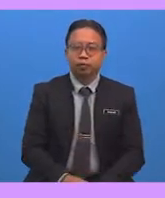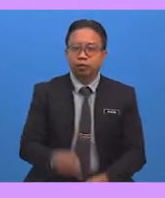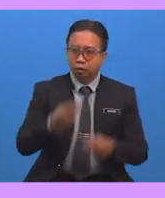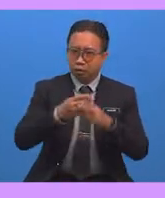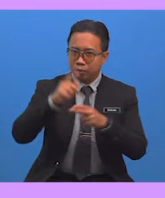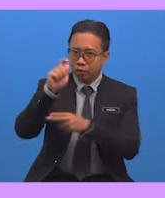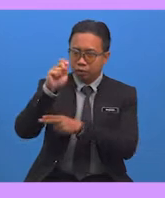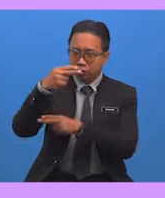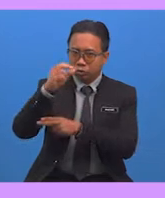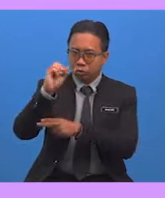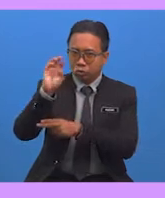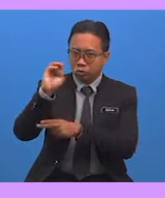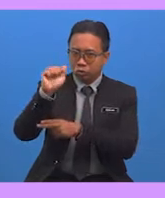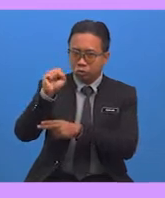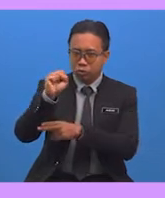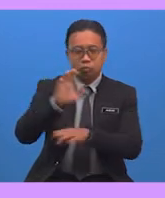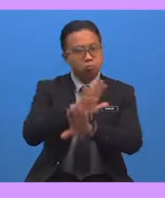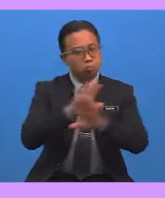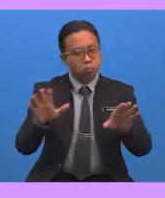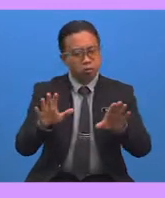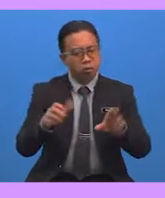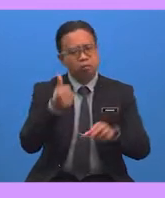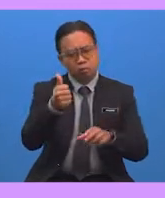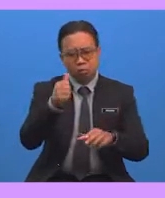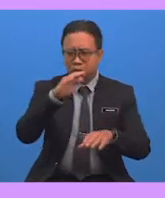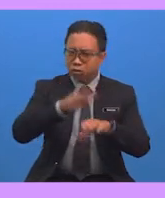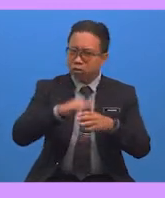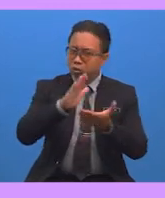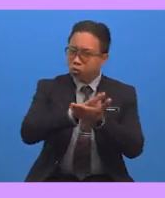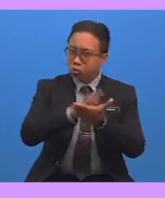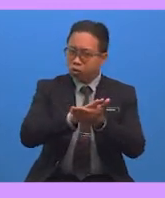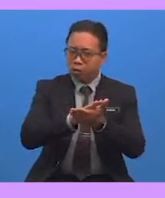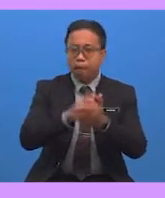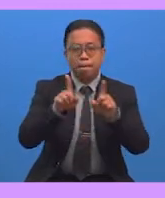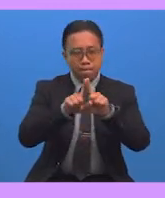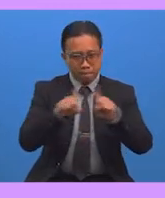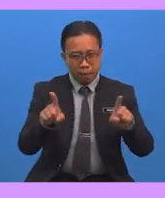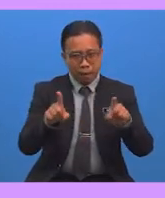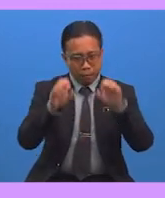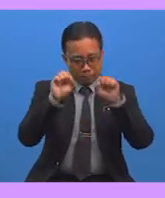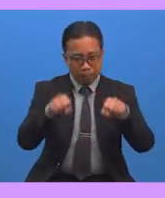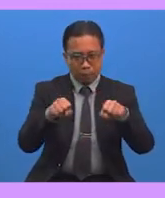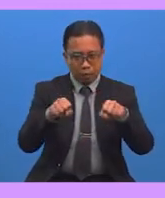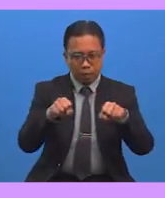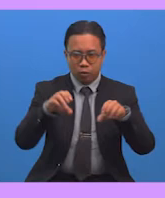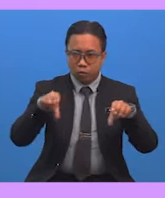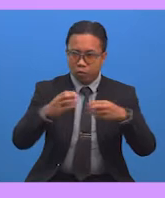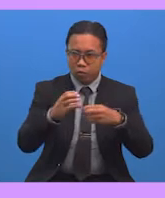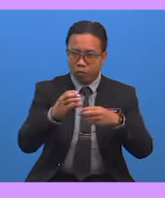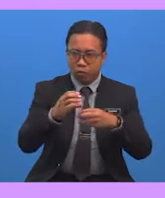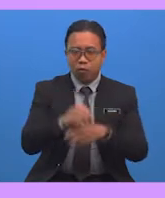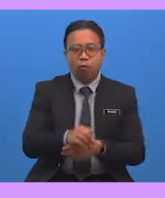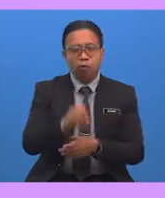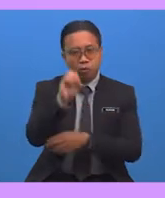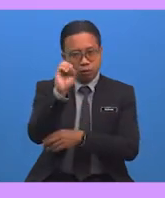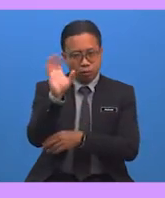Edison never performed well in school, but invented the first commercially